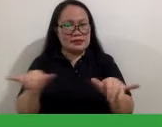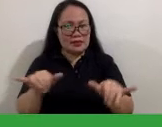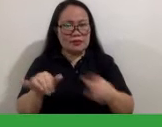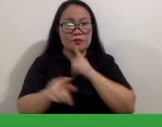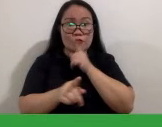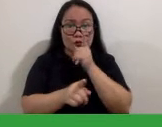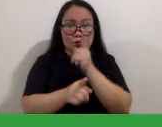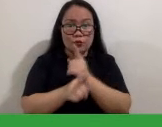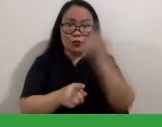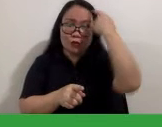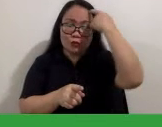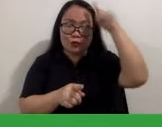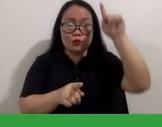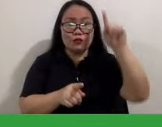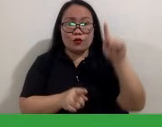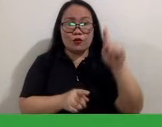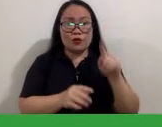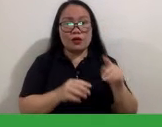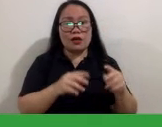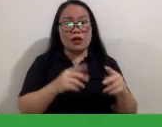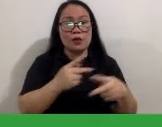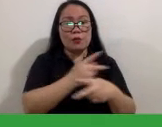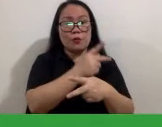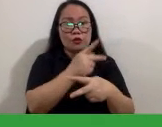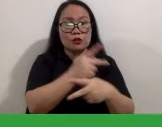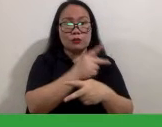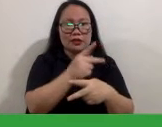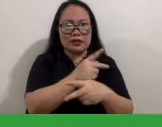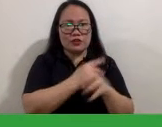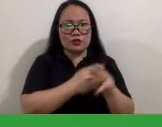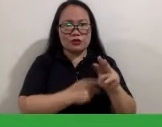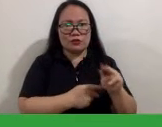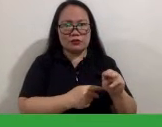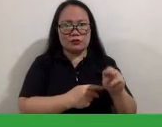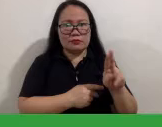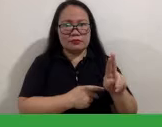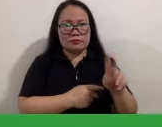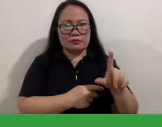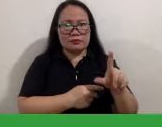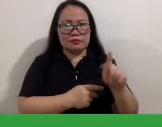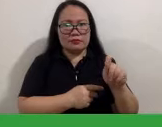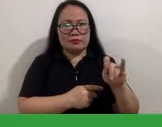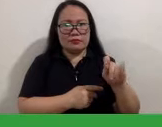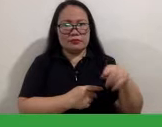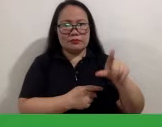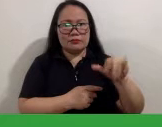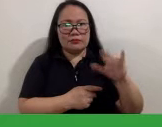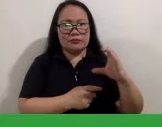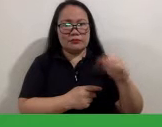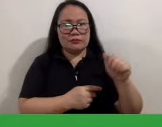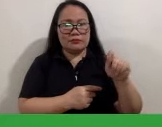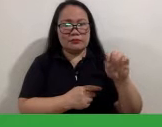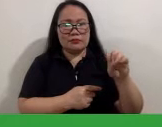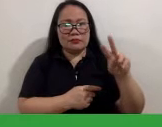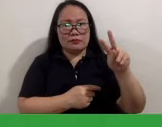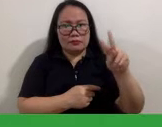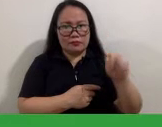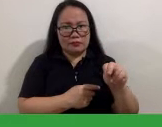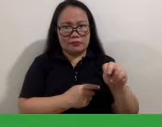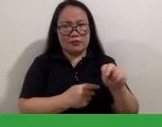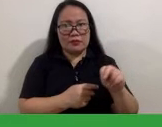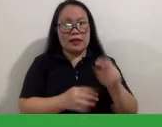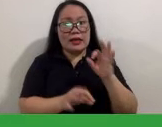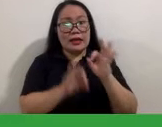also, it is true under multiplication. So, commutative property of multiplication. So,